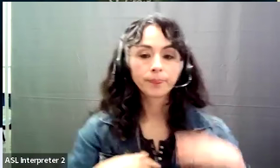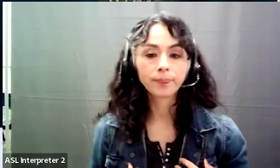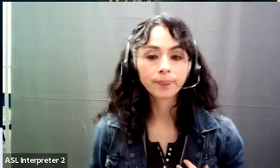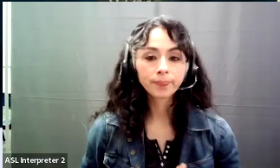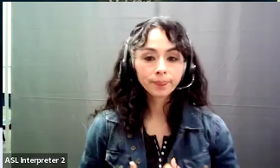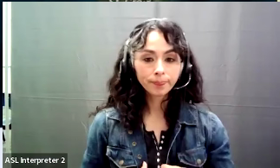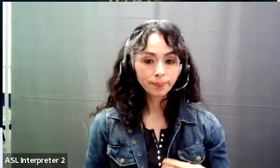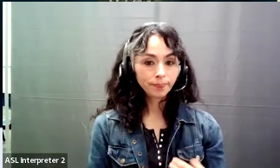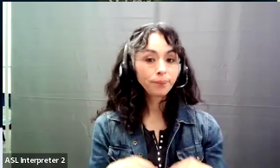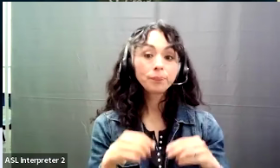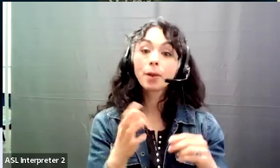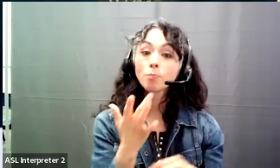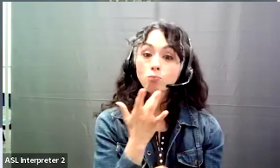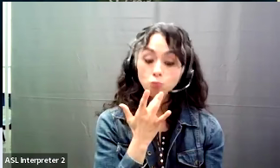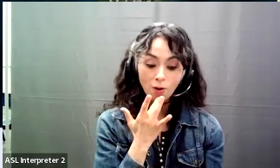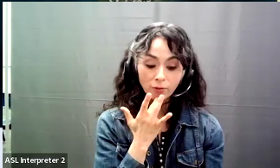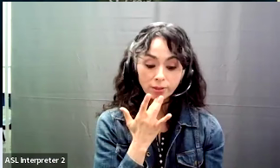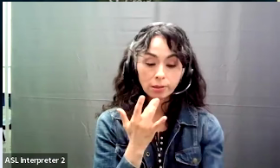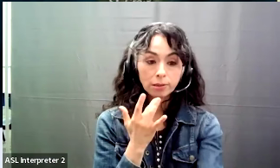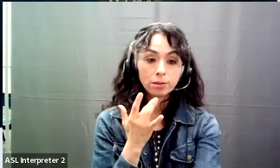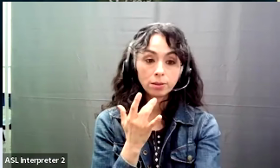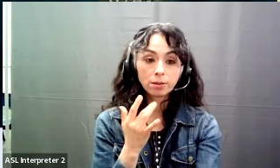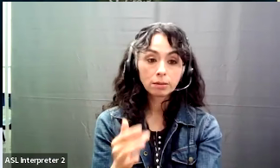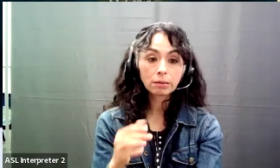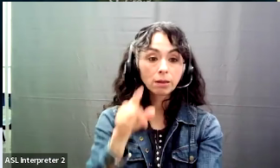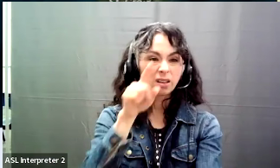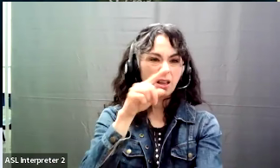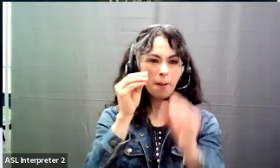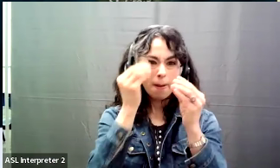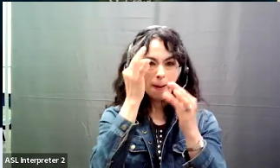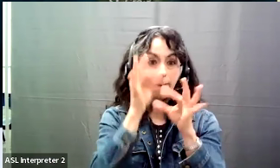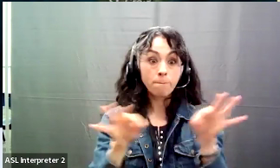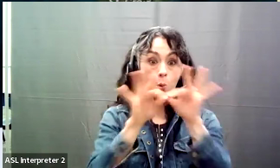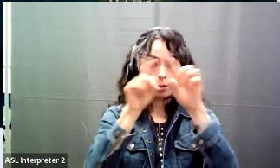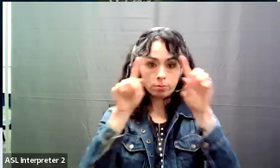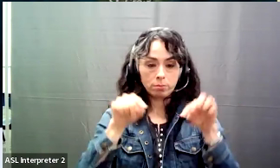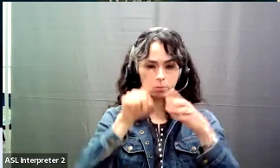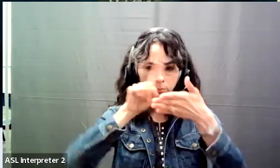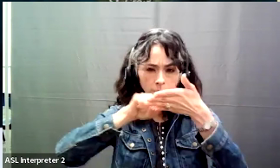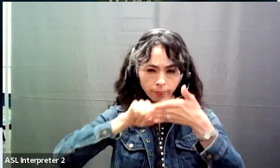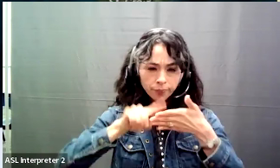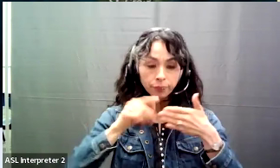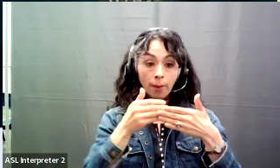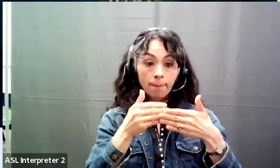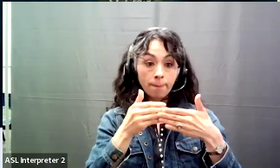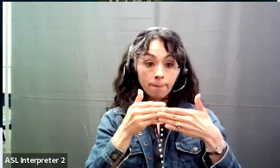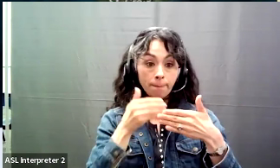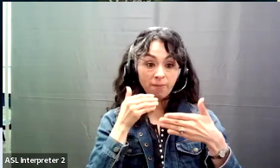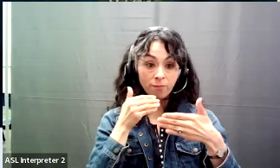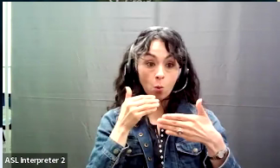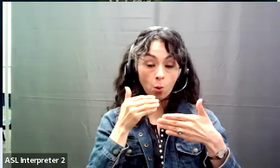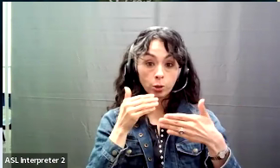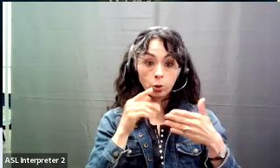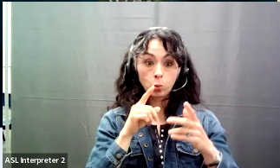use that. We have preferences. It's important here to revise this before you generate